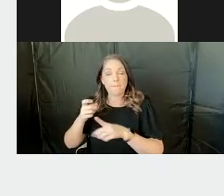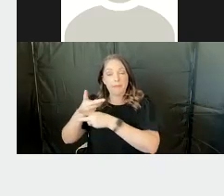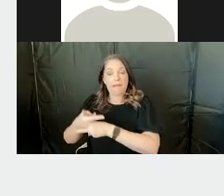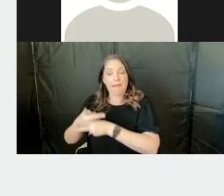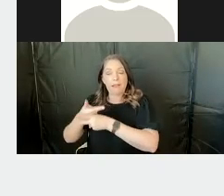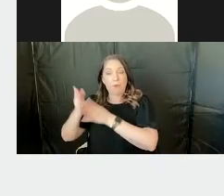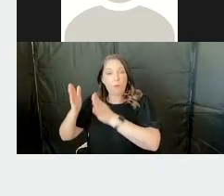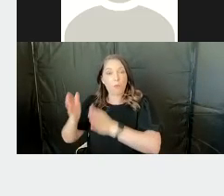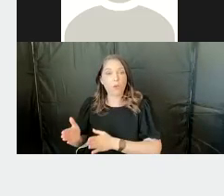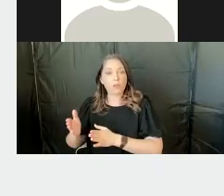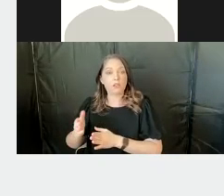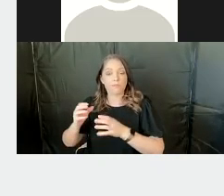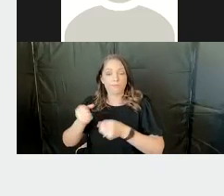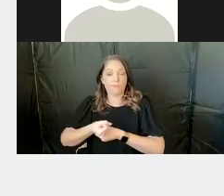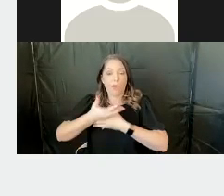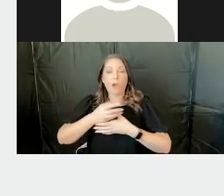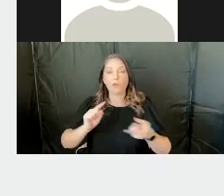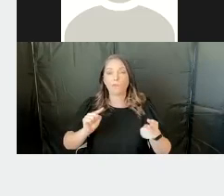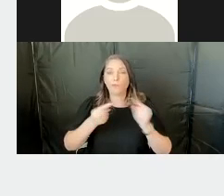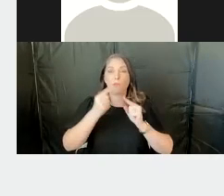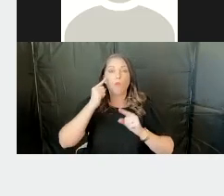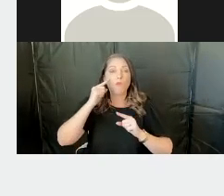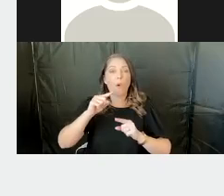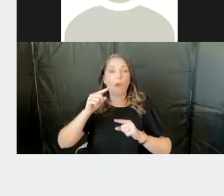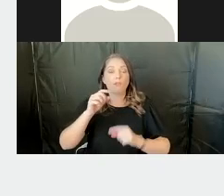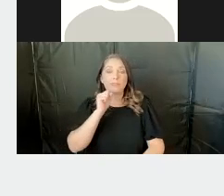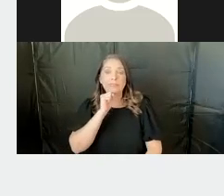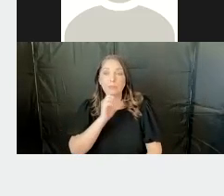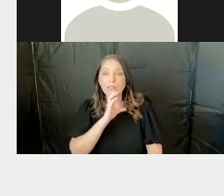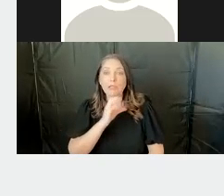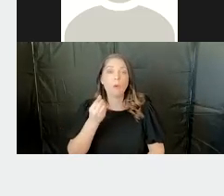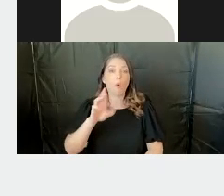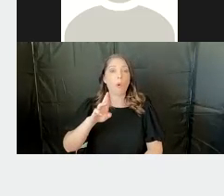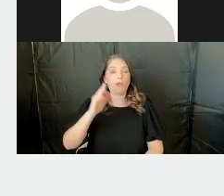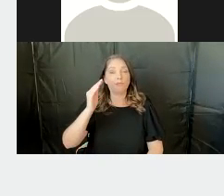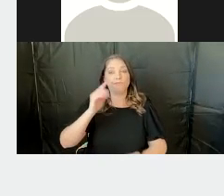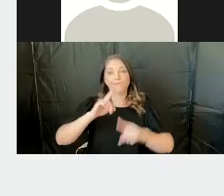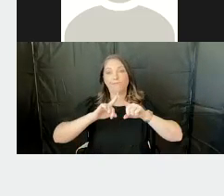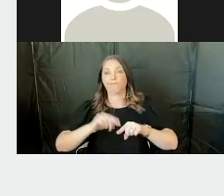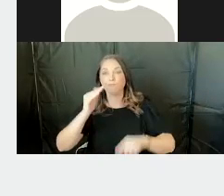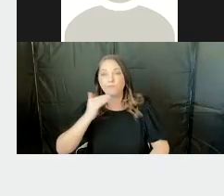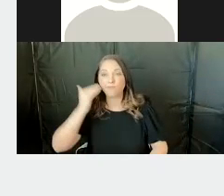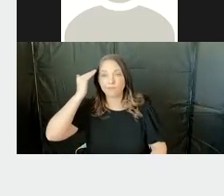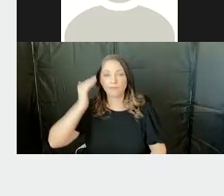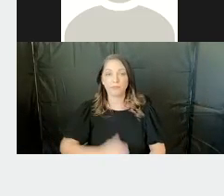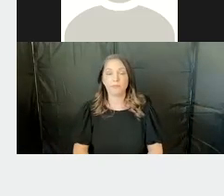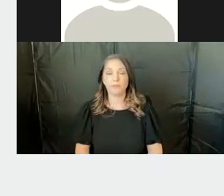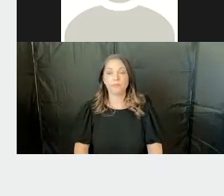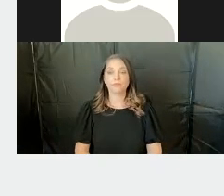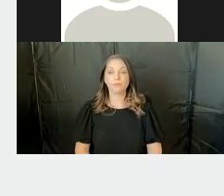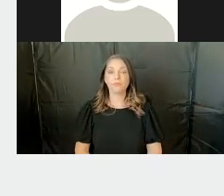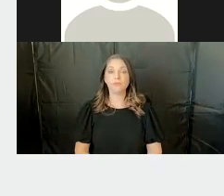harm to an elder or dependent adult is abuse. A care custodian is defined as